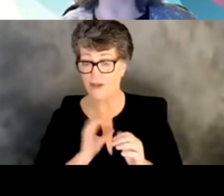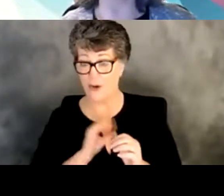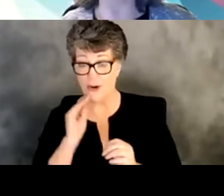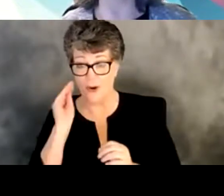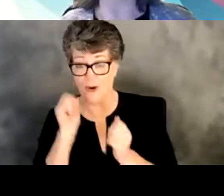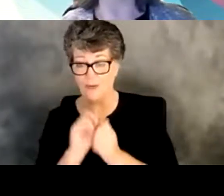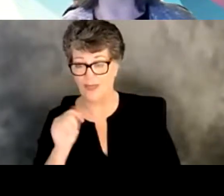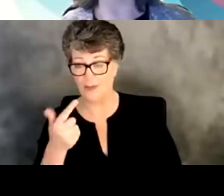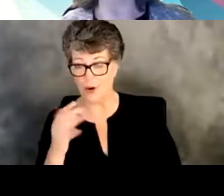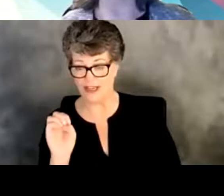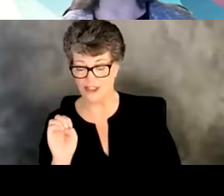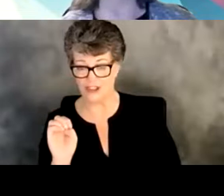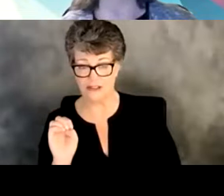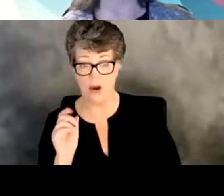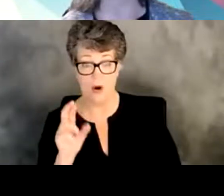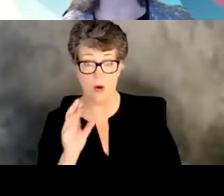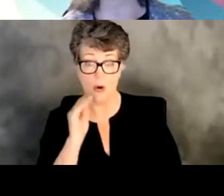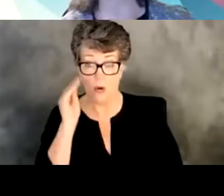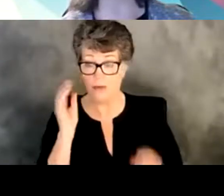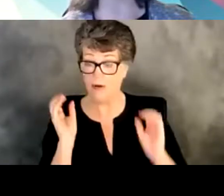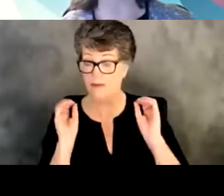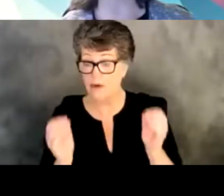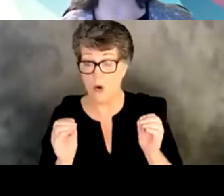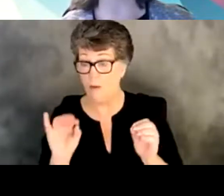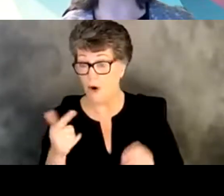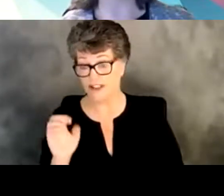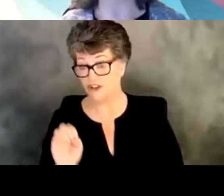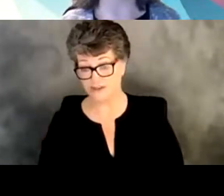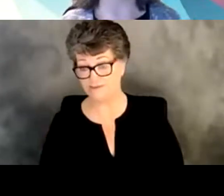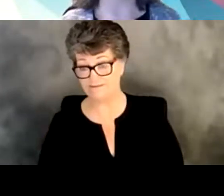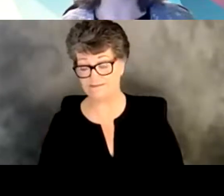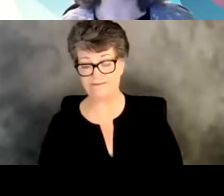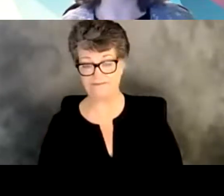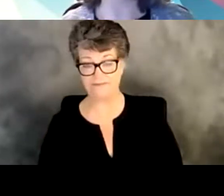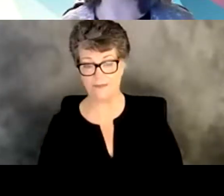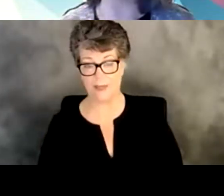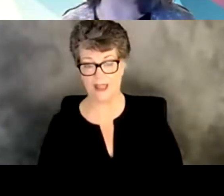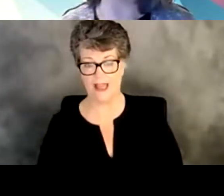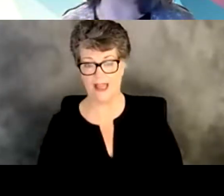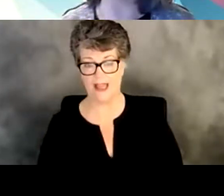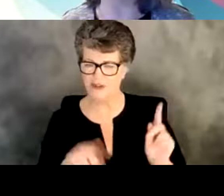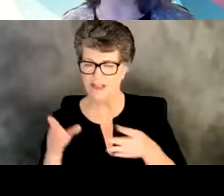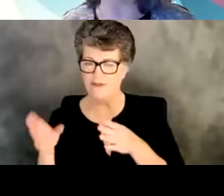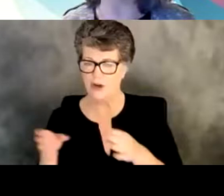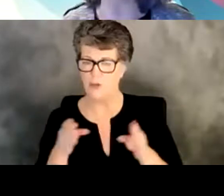mortgage, or a homeowner who no longer has a mortgage. So these are different ways that